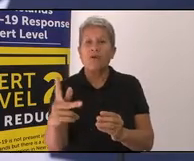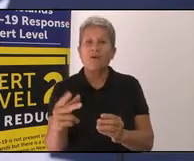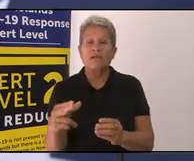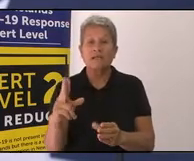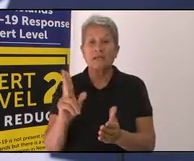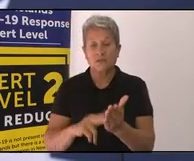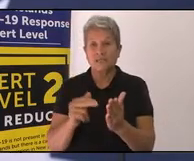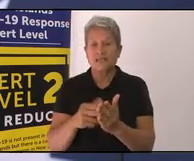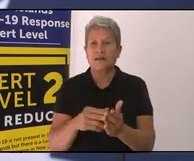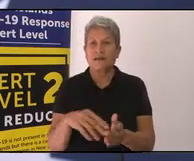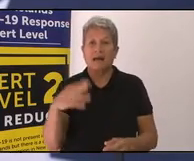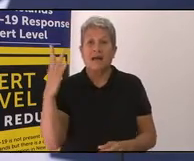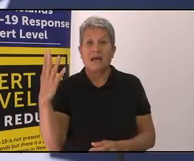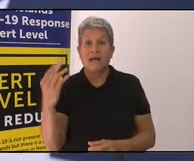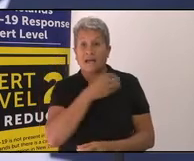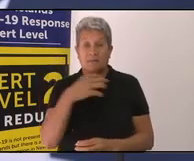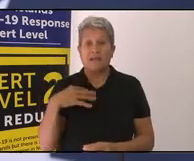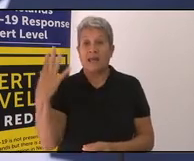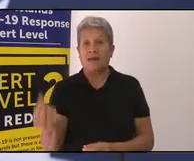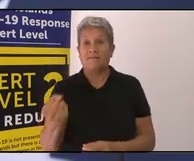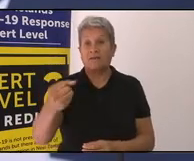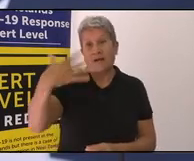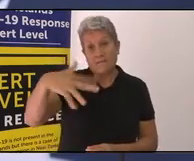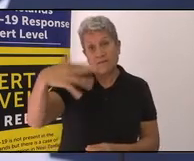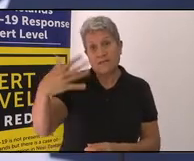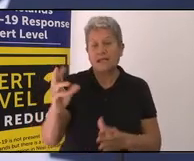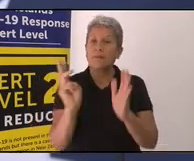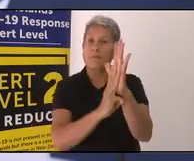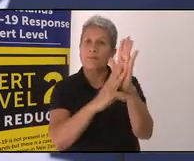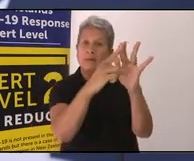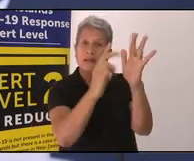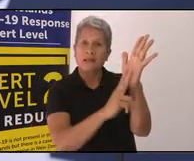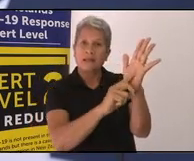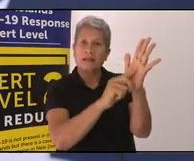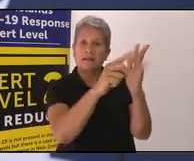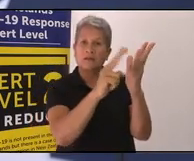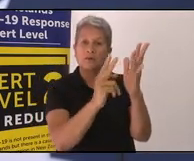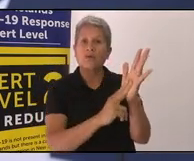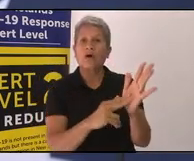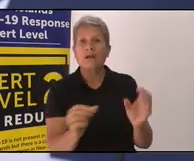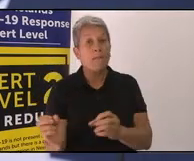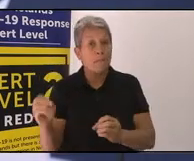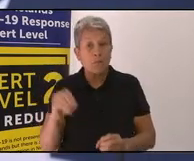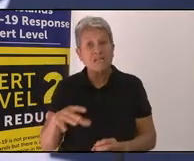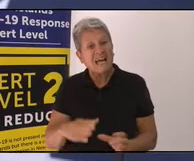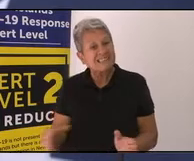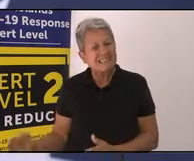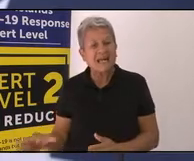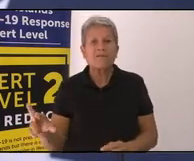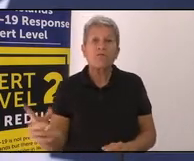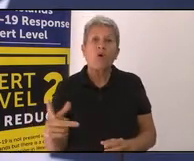have $15 million set aside for additional business support in our current budget, should it go on for